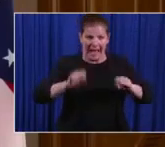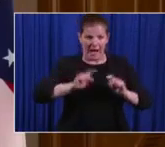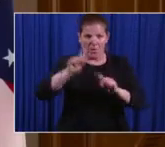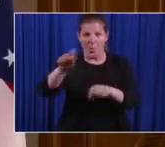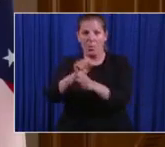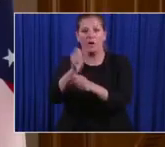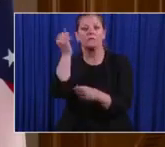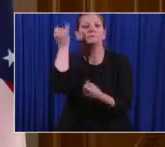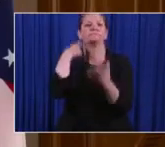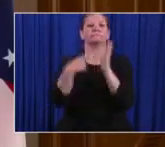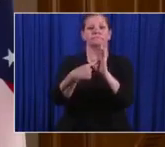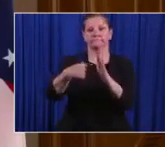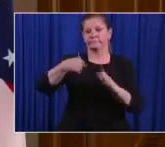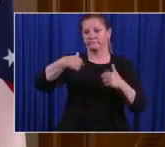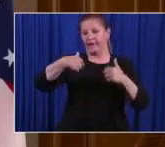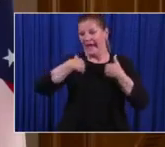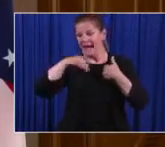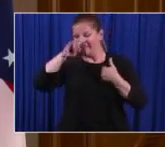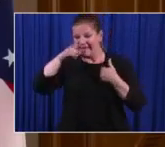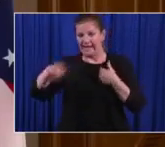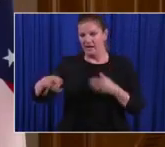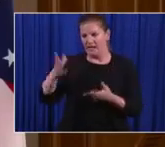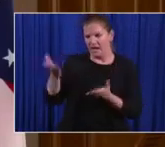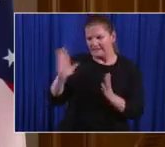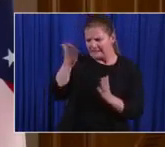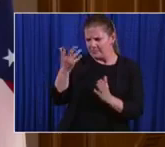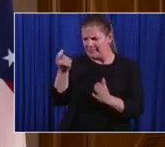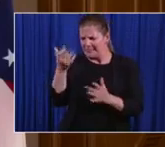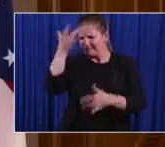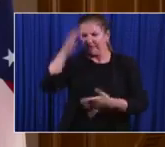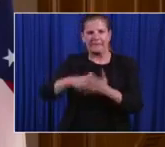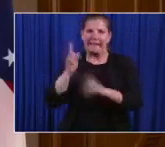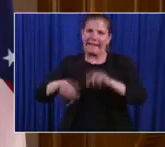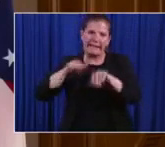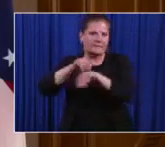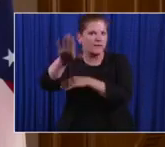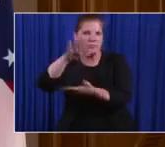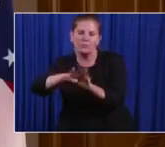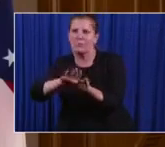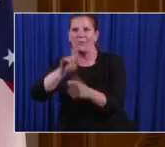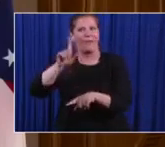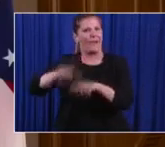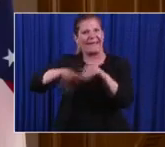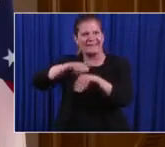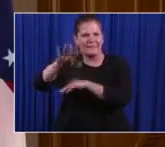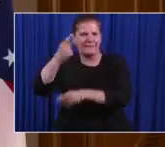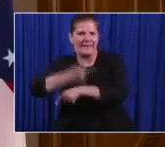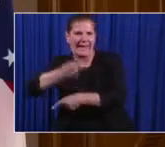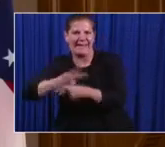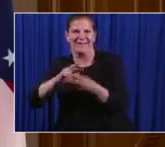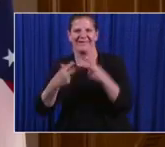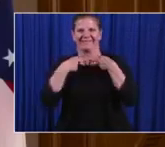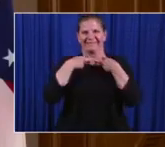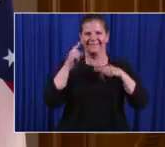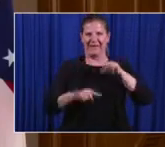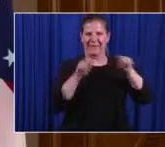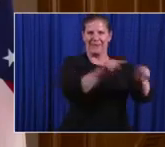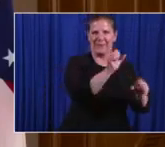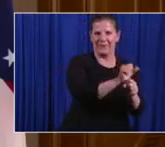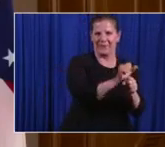slightest sign of illness, they get sent home from work or daycare? Also, what about this larger